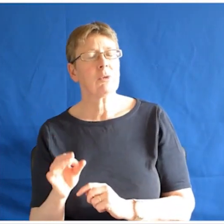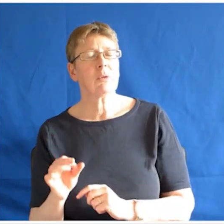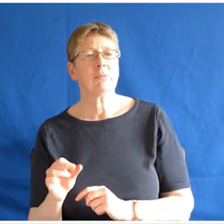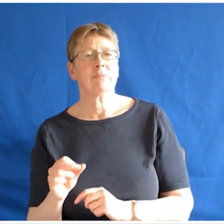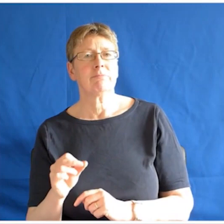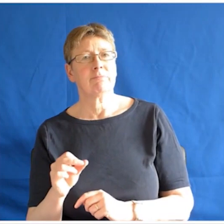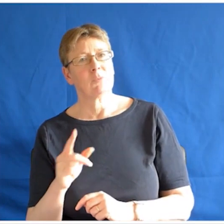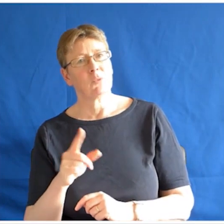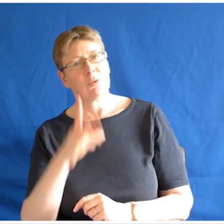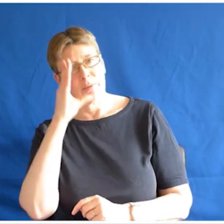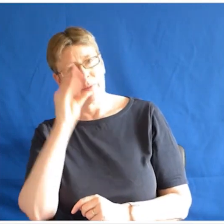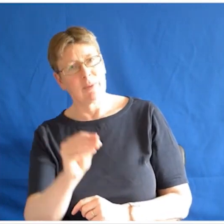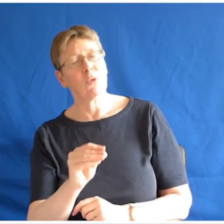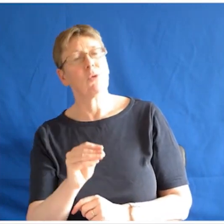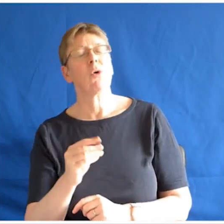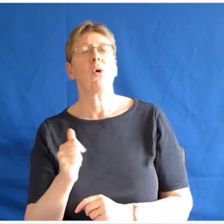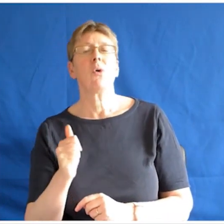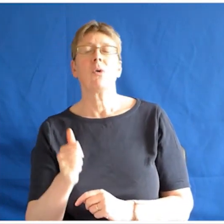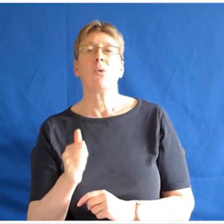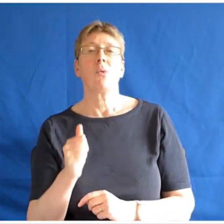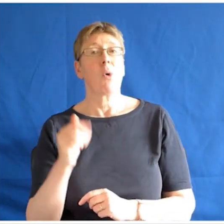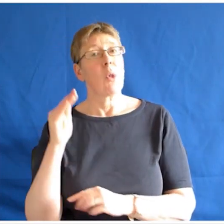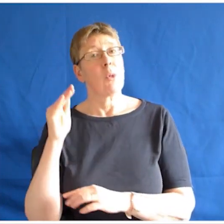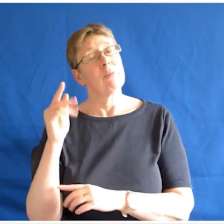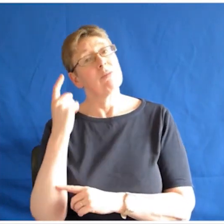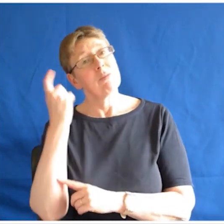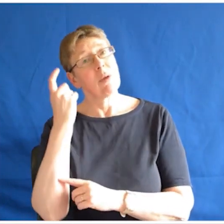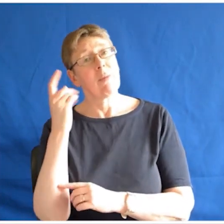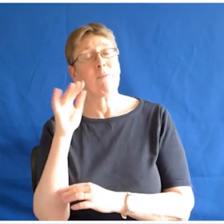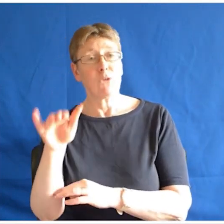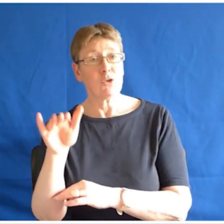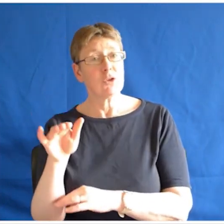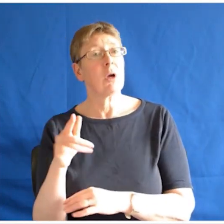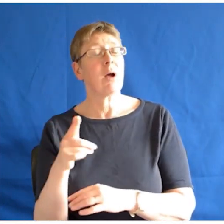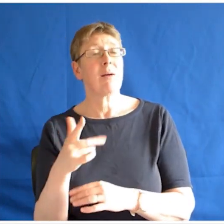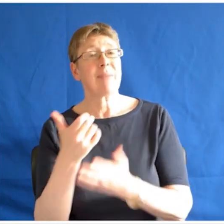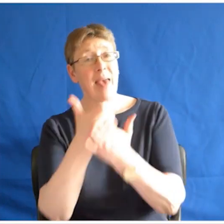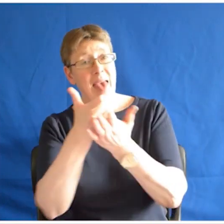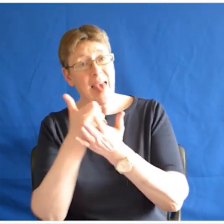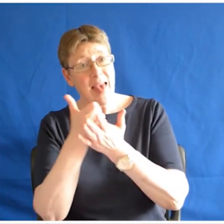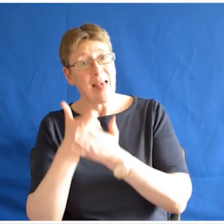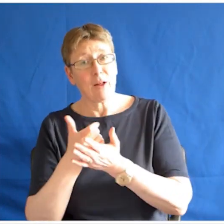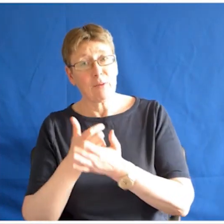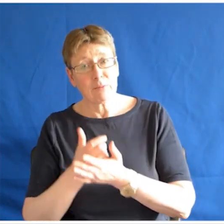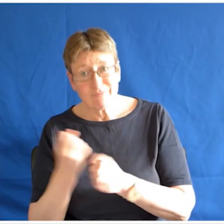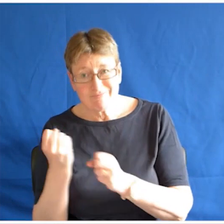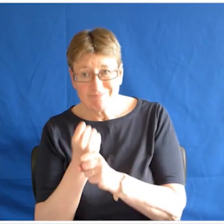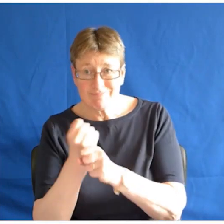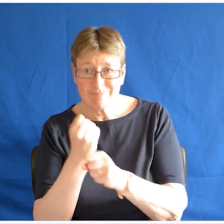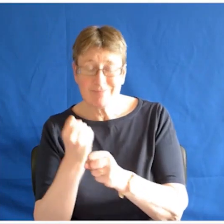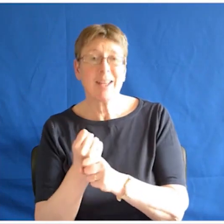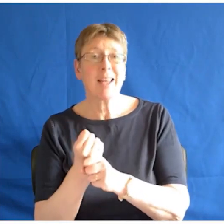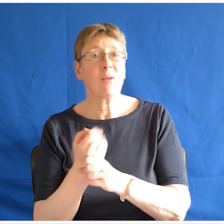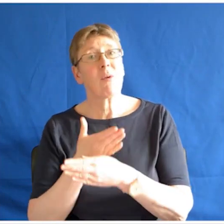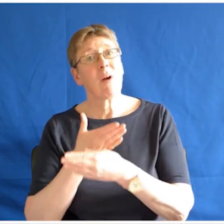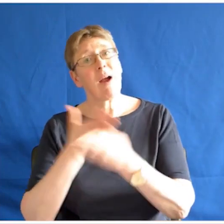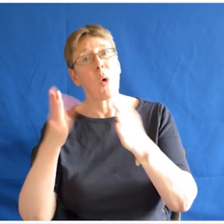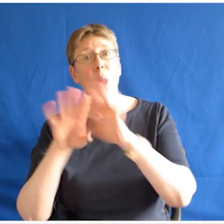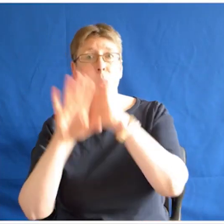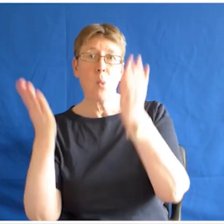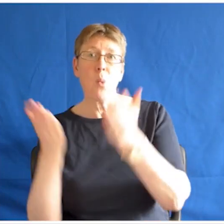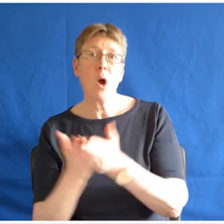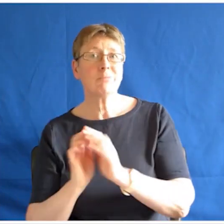you is look forward to your future, help us to rebuild, and as I say, go out and do good in the world. Thank